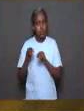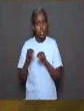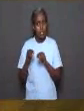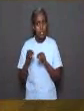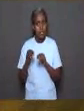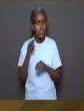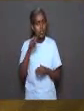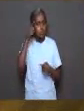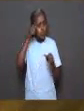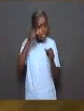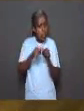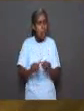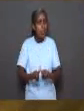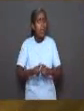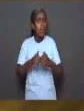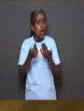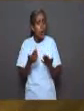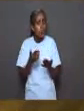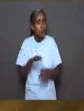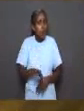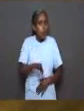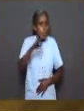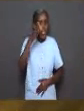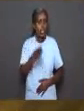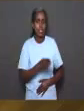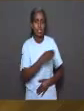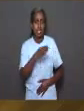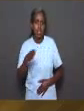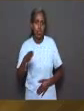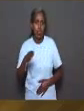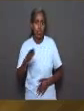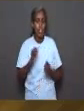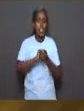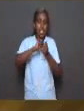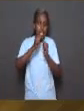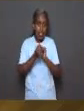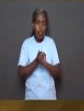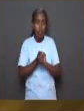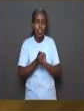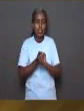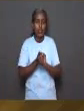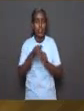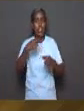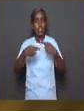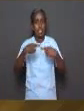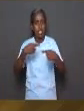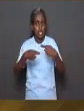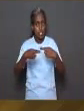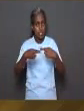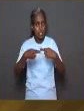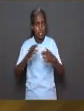Students, do you remember how to obtain the graph of the inverse of a relation?